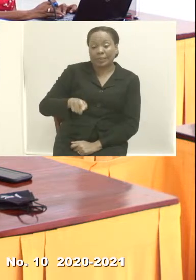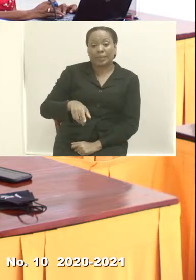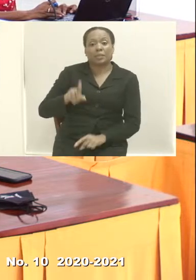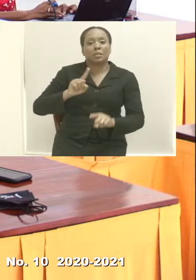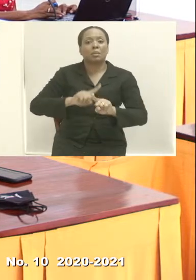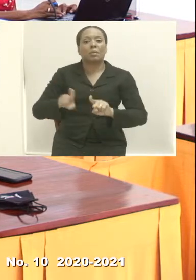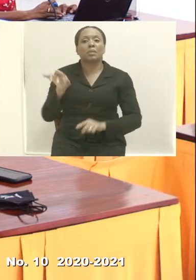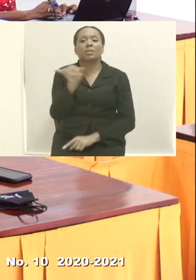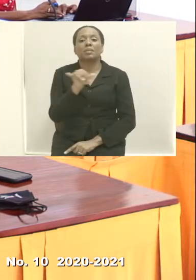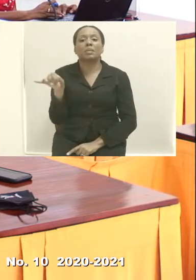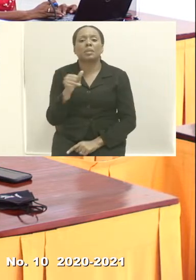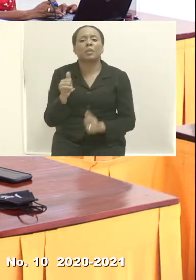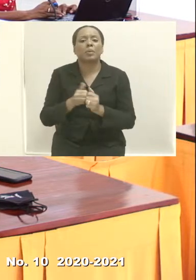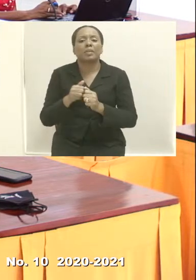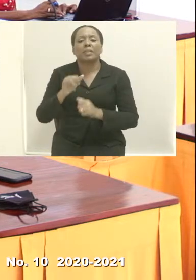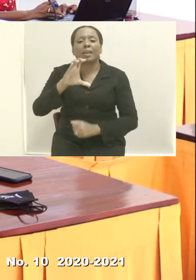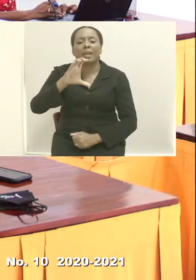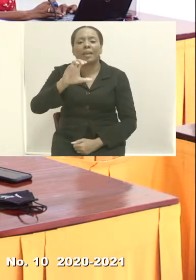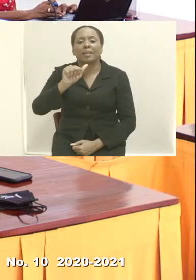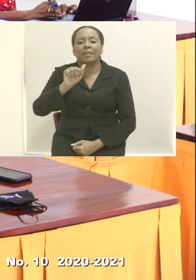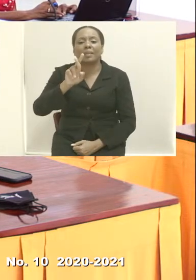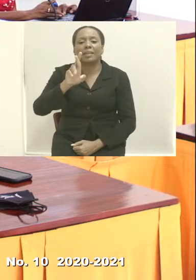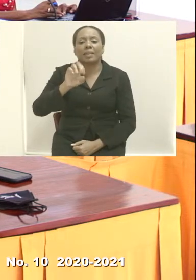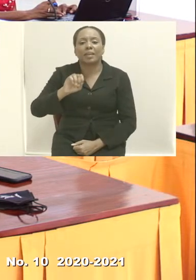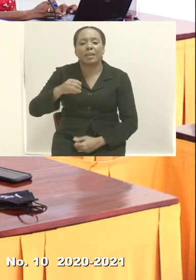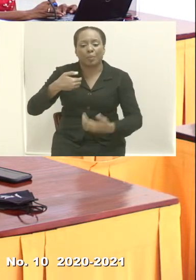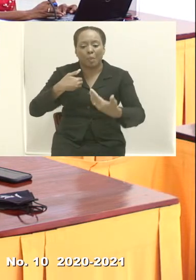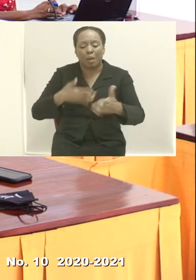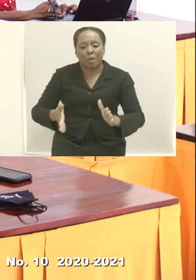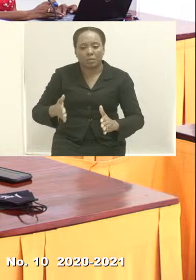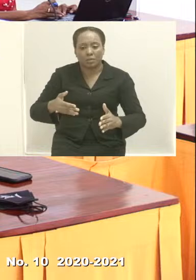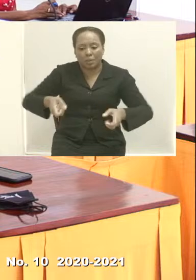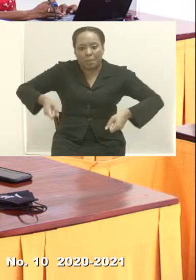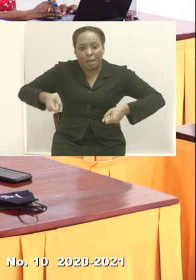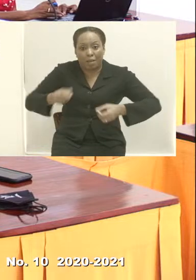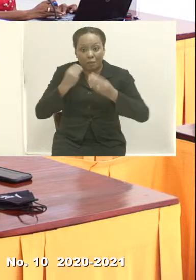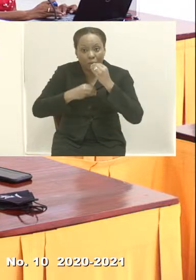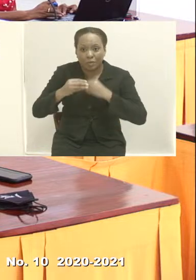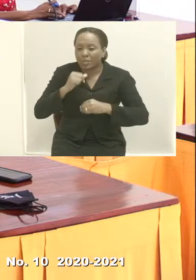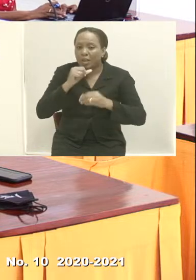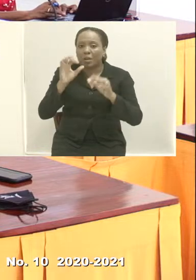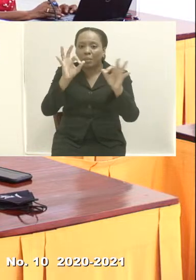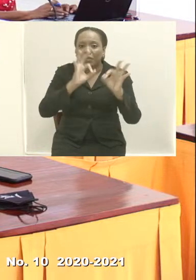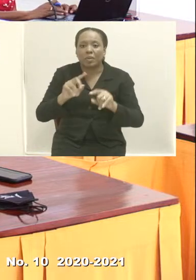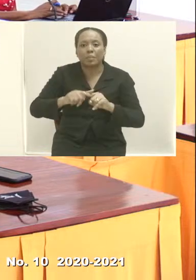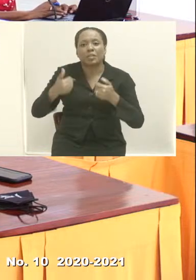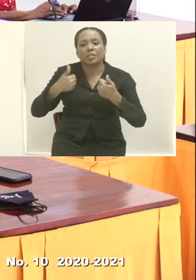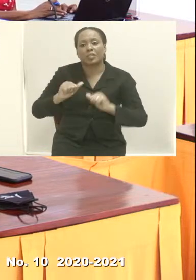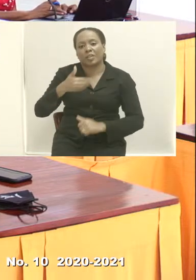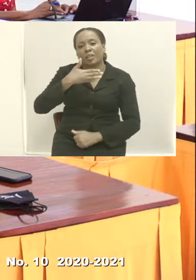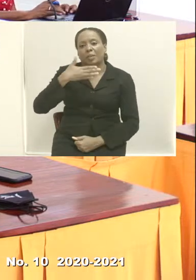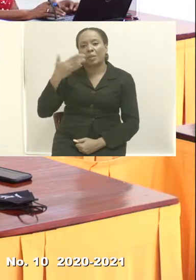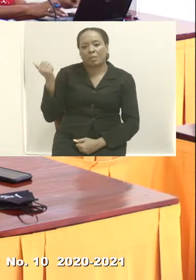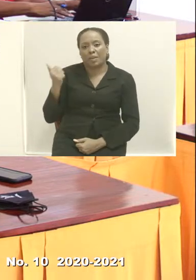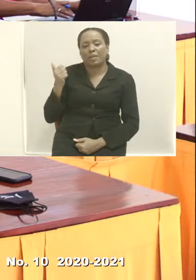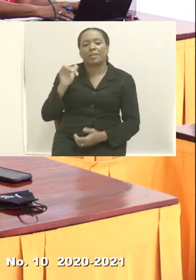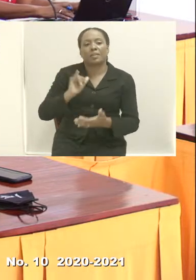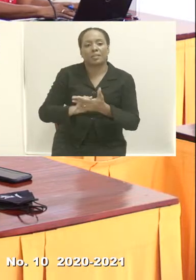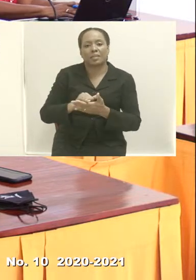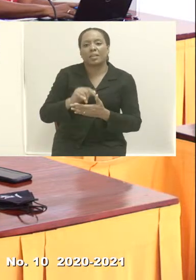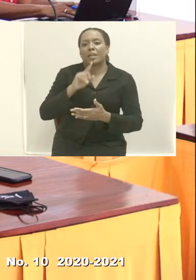packages exercise, it is an imperfect system, but we are trying our best to make sure that there is a delivery as quickly as